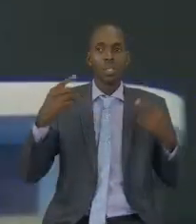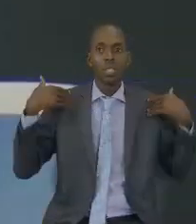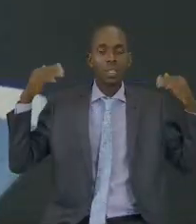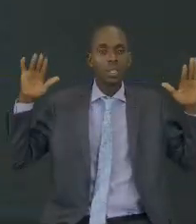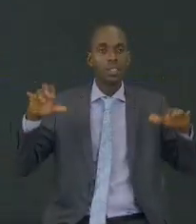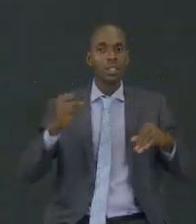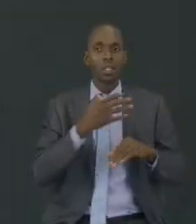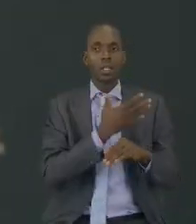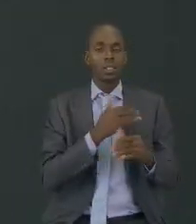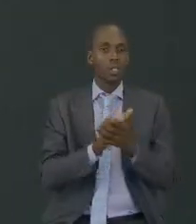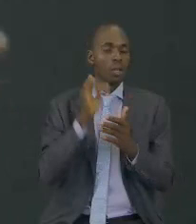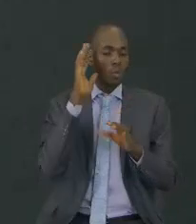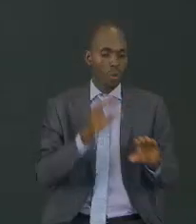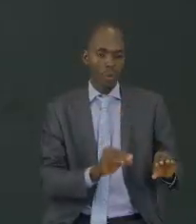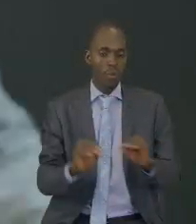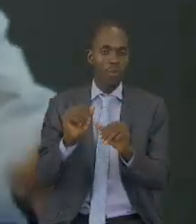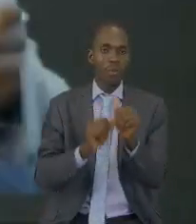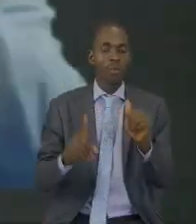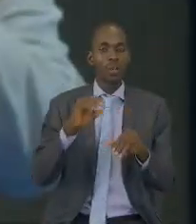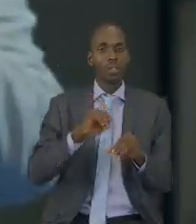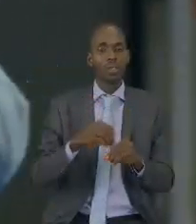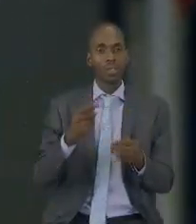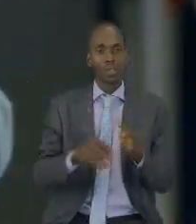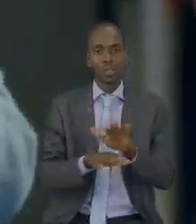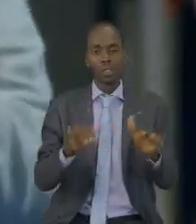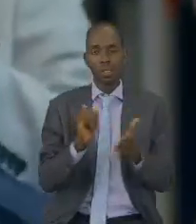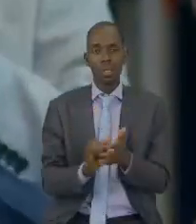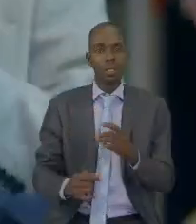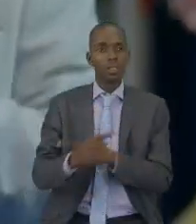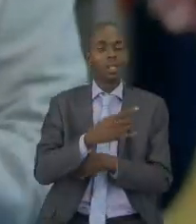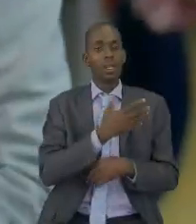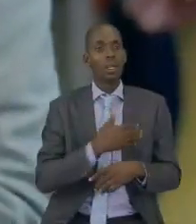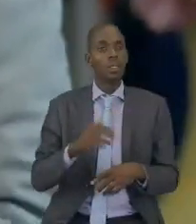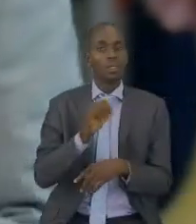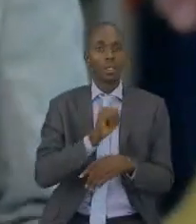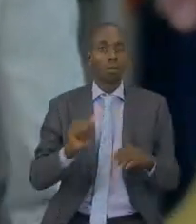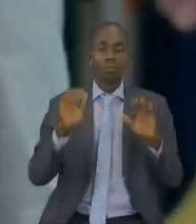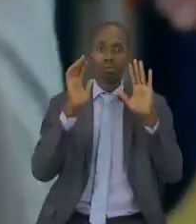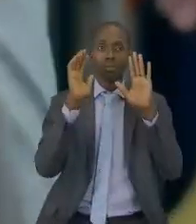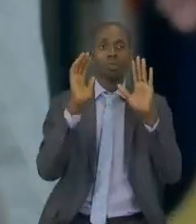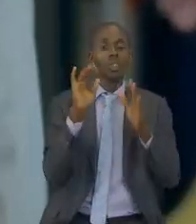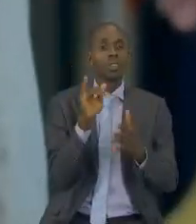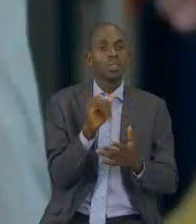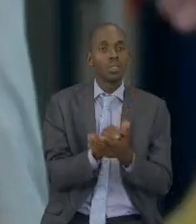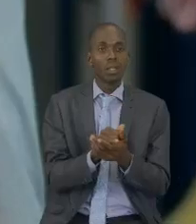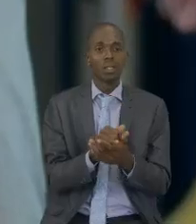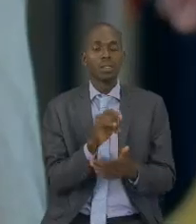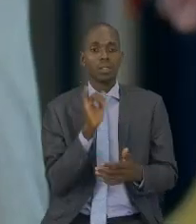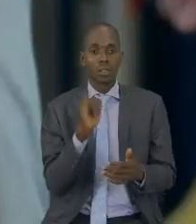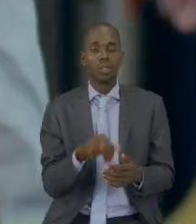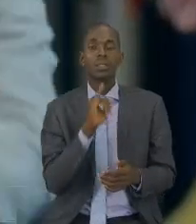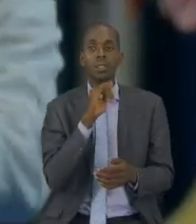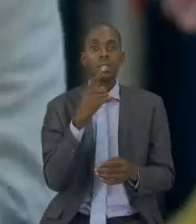will pass over the land on that day, and a sign that is a house marked